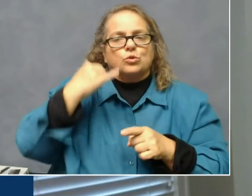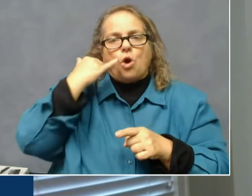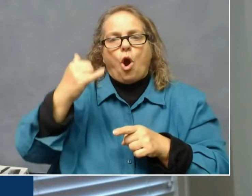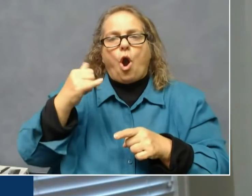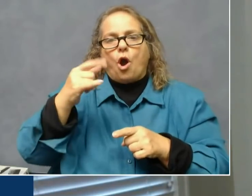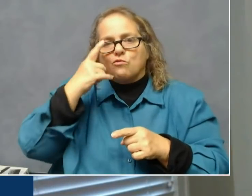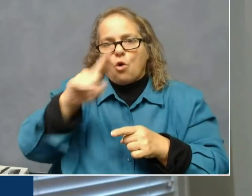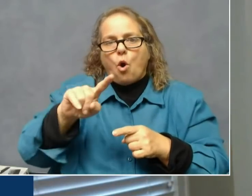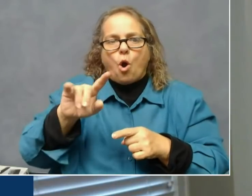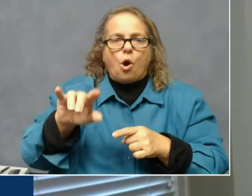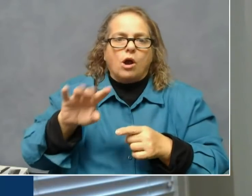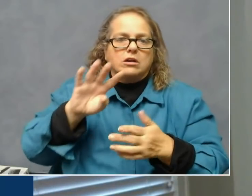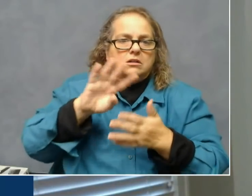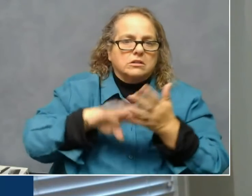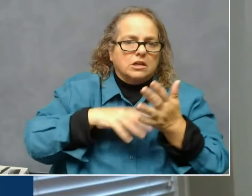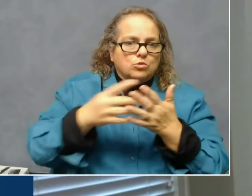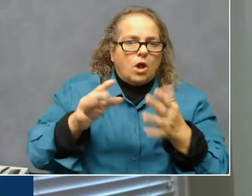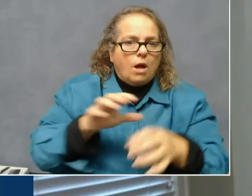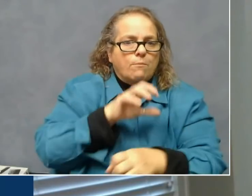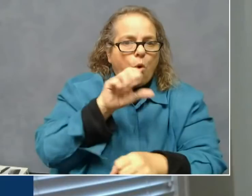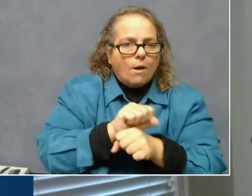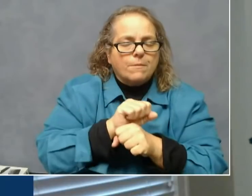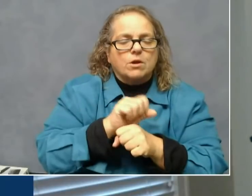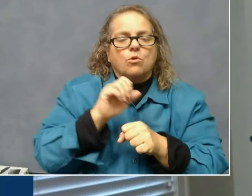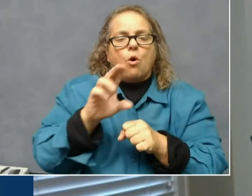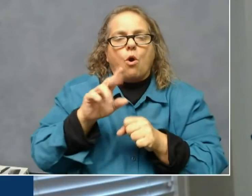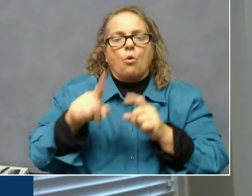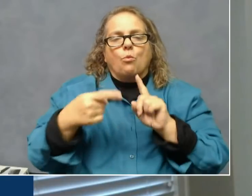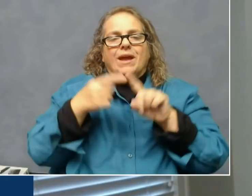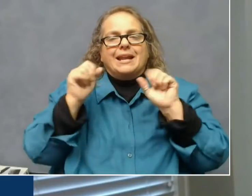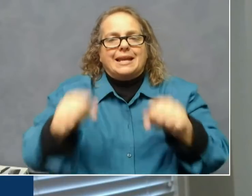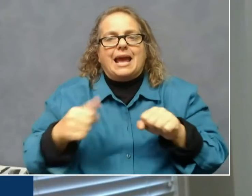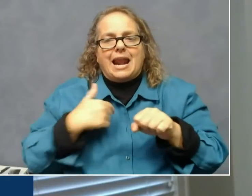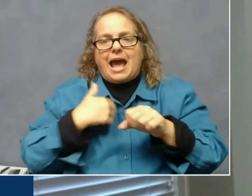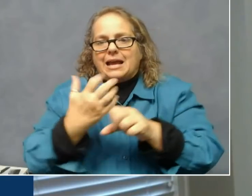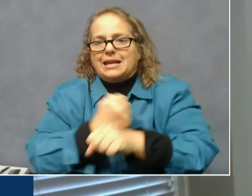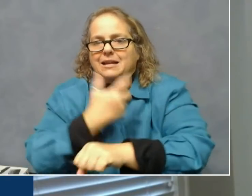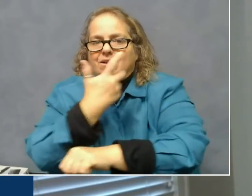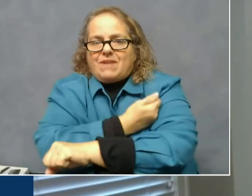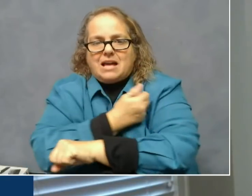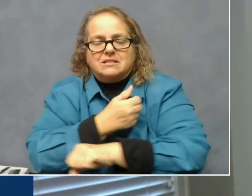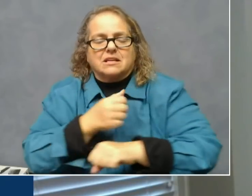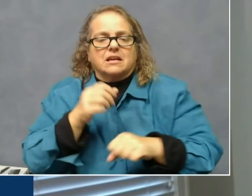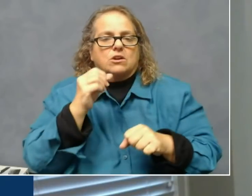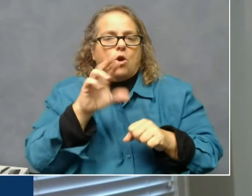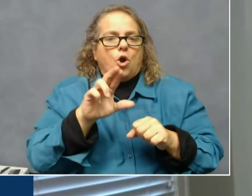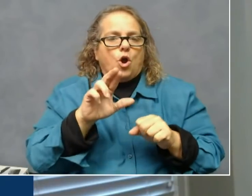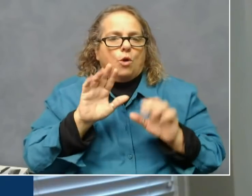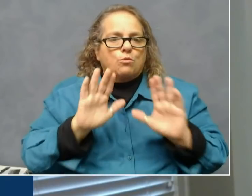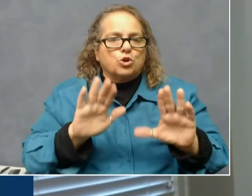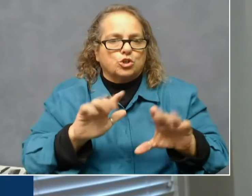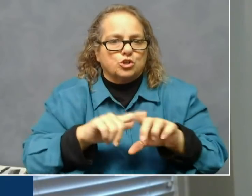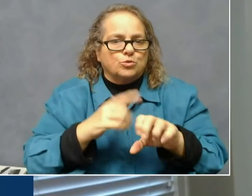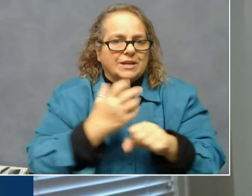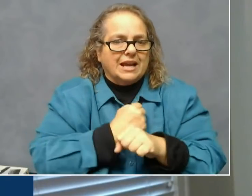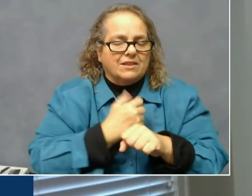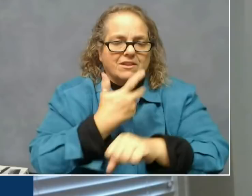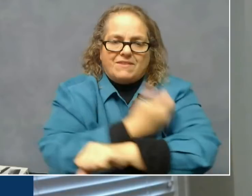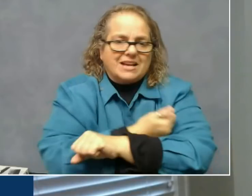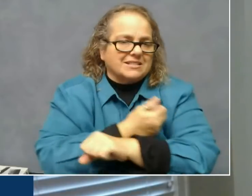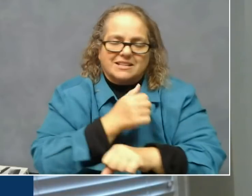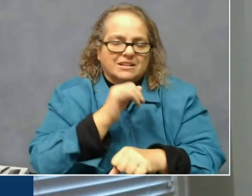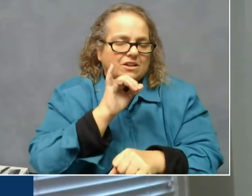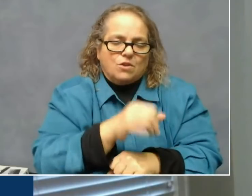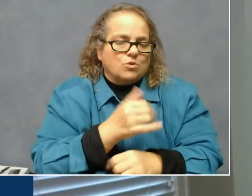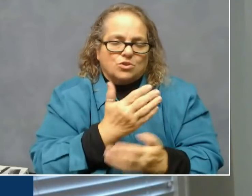asking when am I going to be able to get the vaccine, advocating for when you should get the vaccine. Those are things that they are